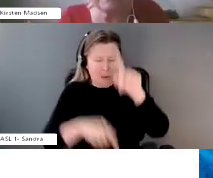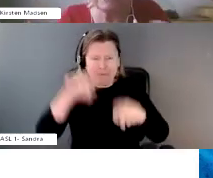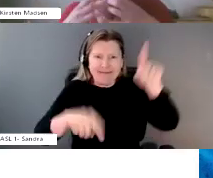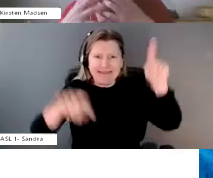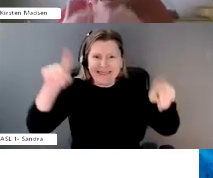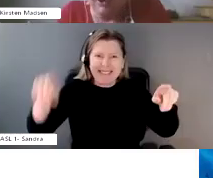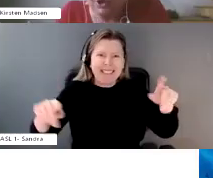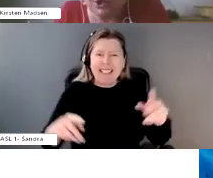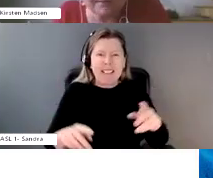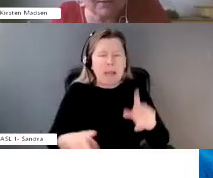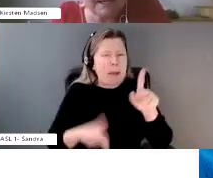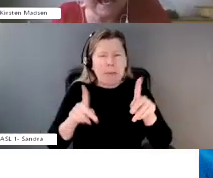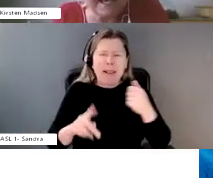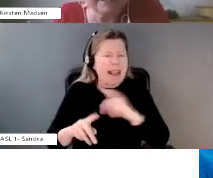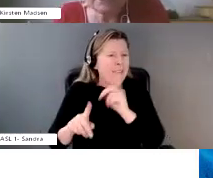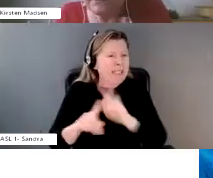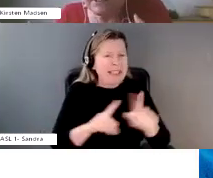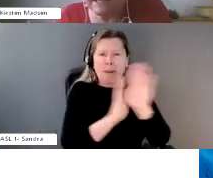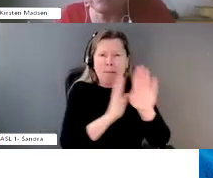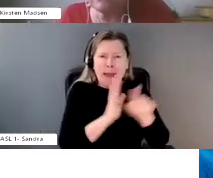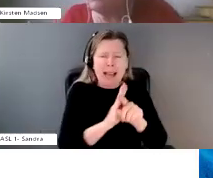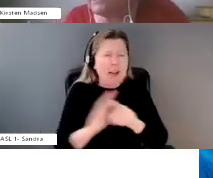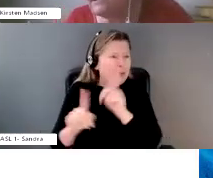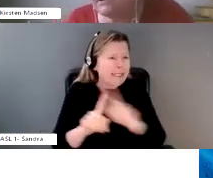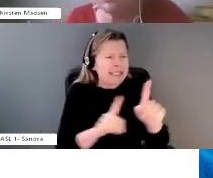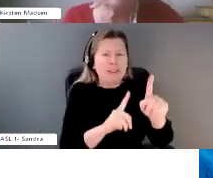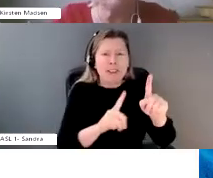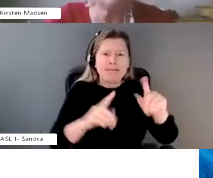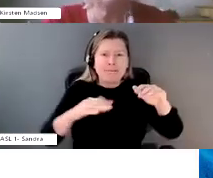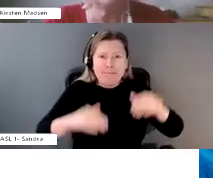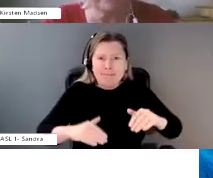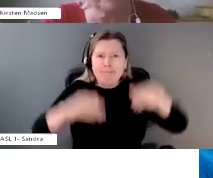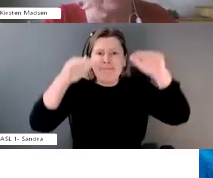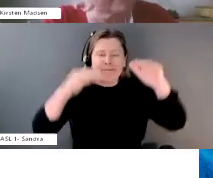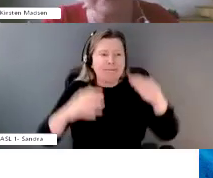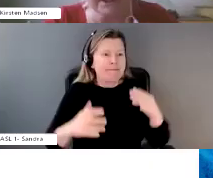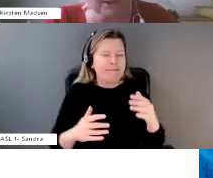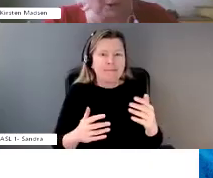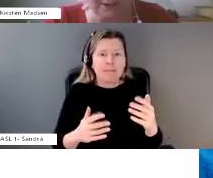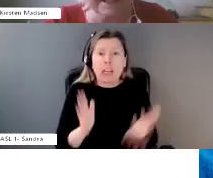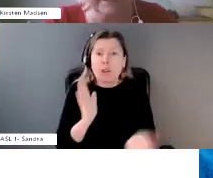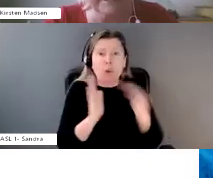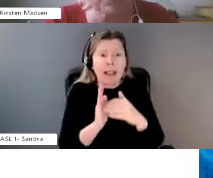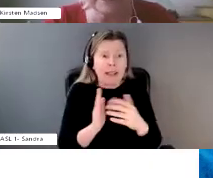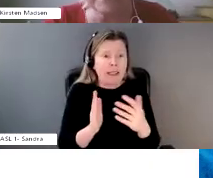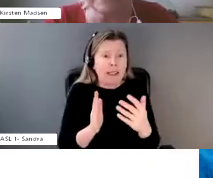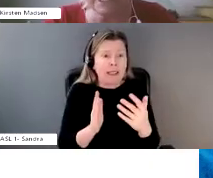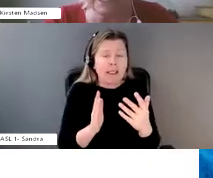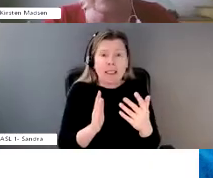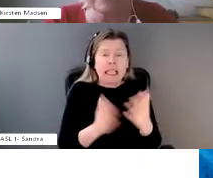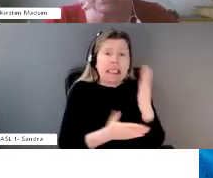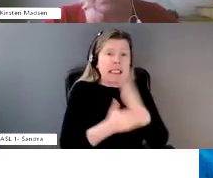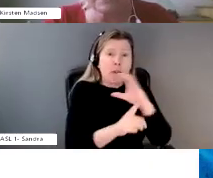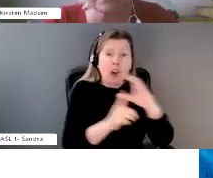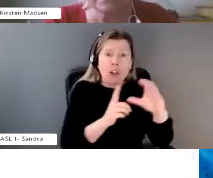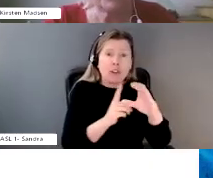development and how you communicate. For example, in one culture, it's very respectful to look somebody directly in the eye when